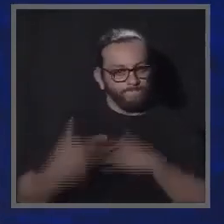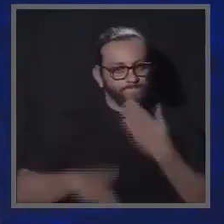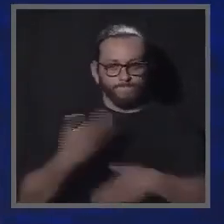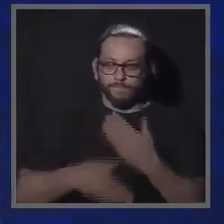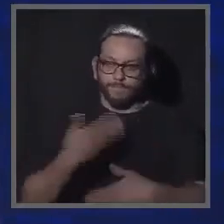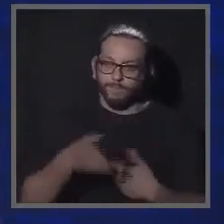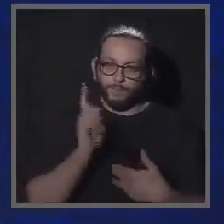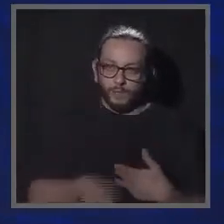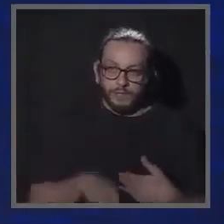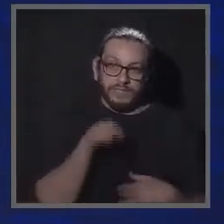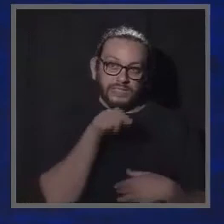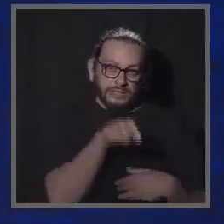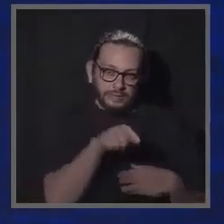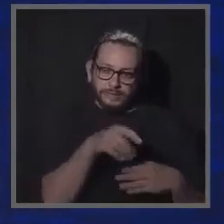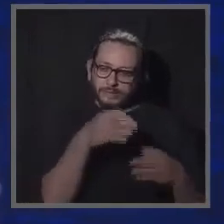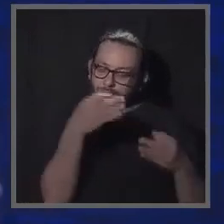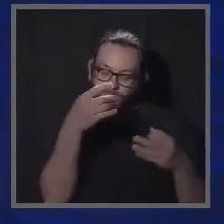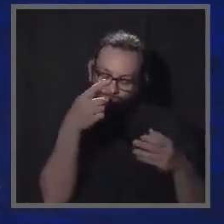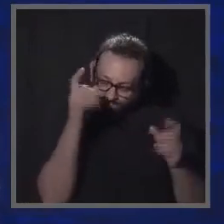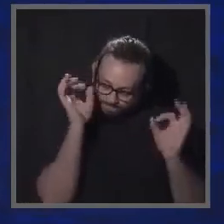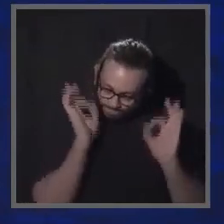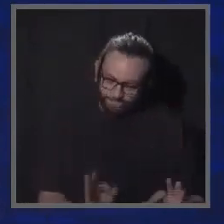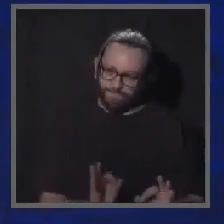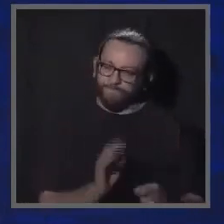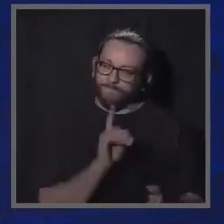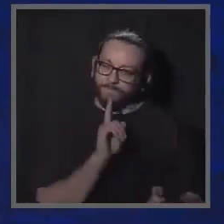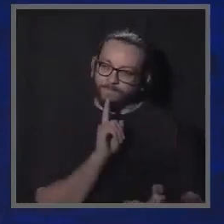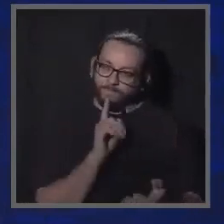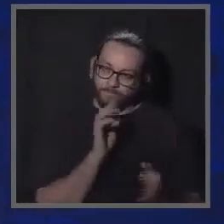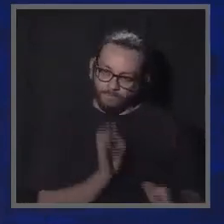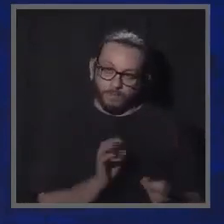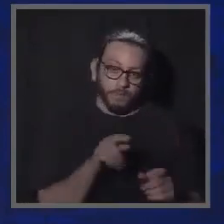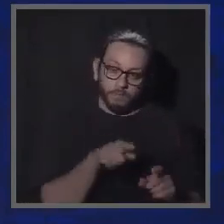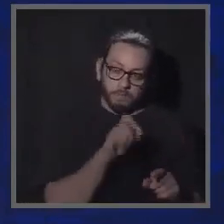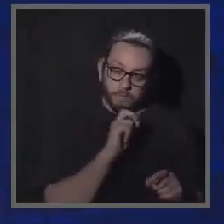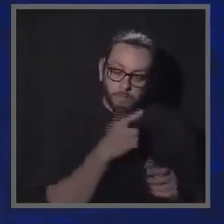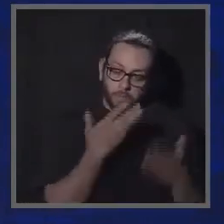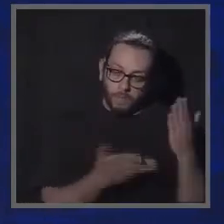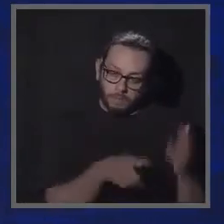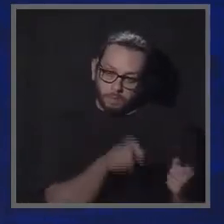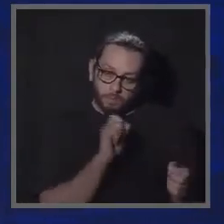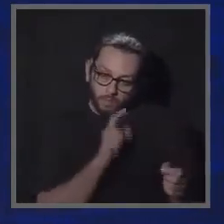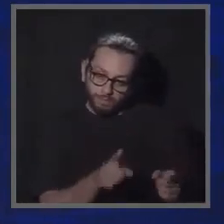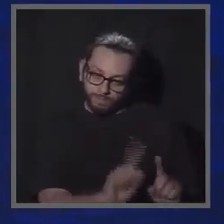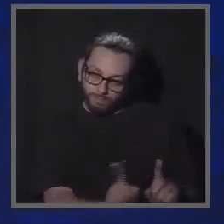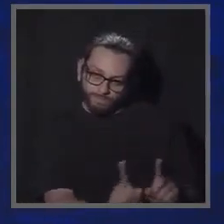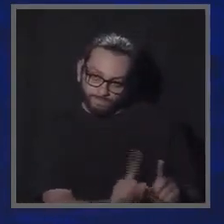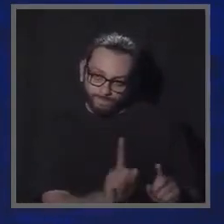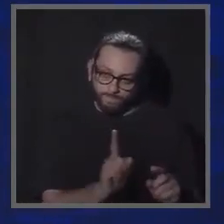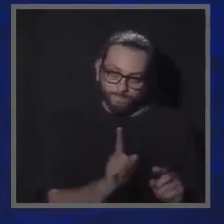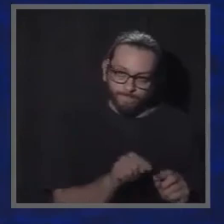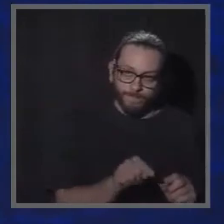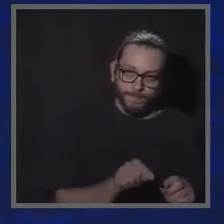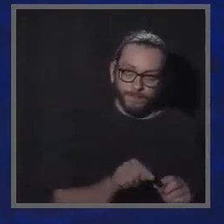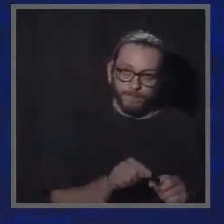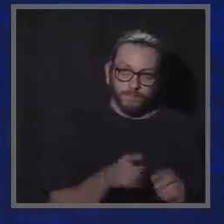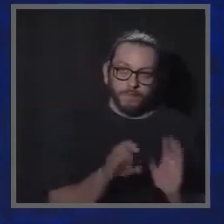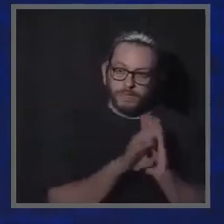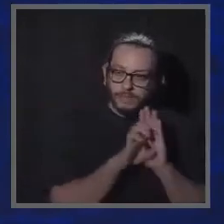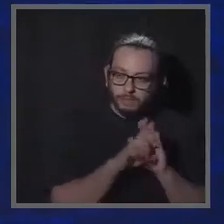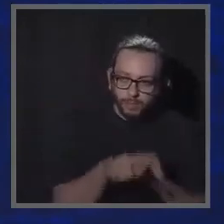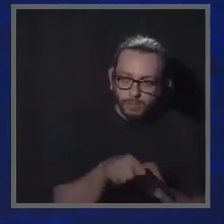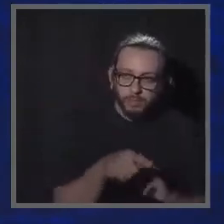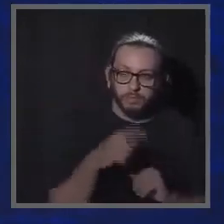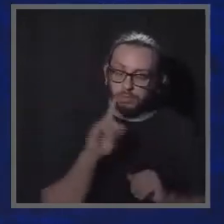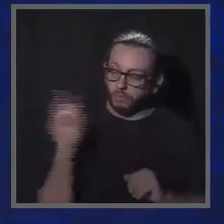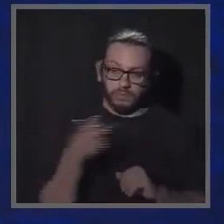absolutely very seriously considered. Otherwise, very undesirable things might happen, as we are all experiencing. And